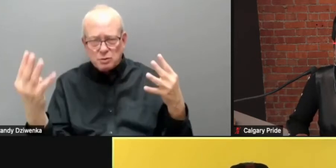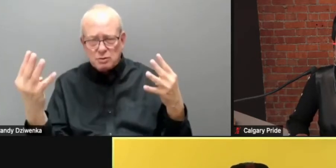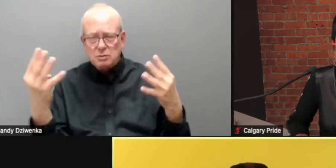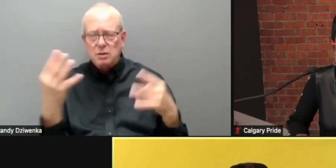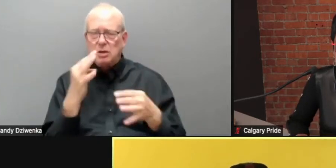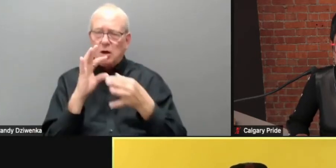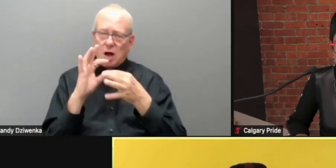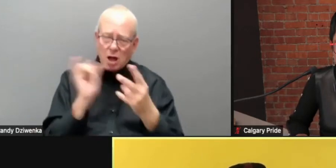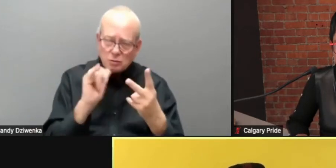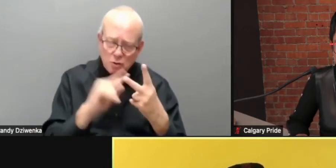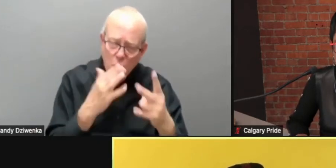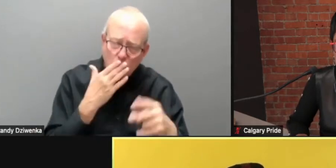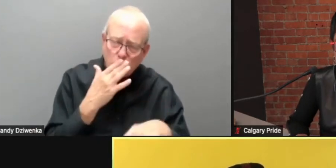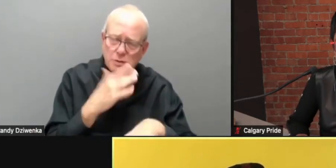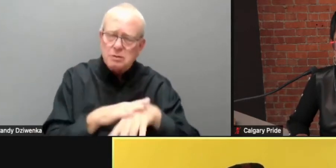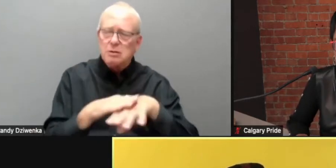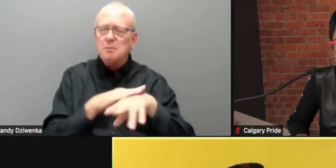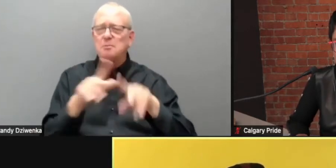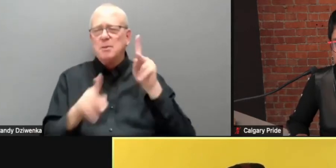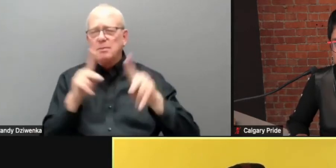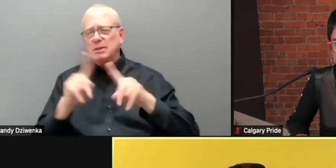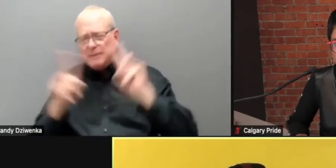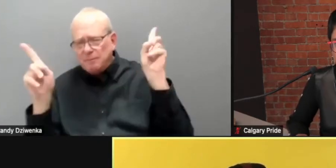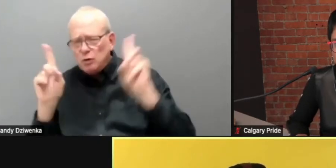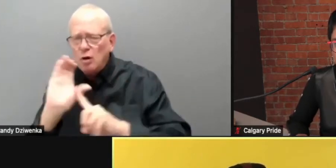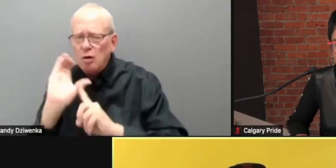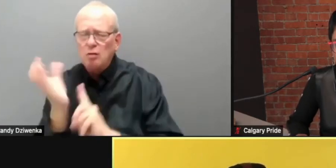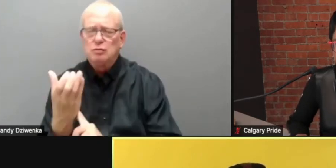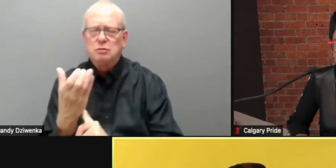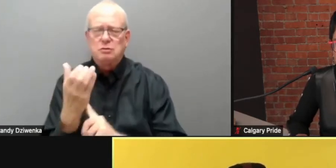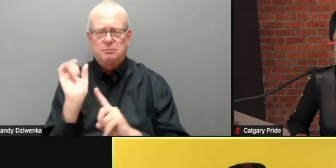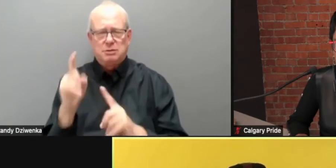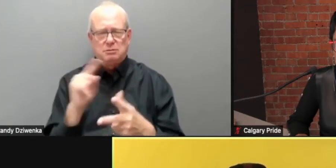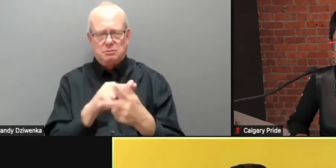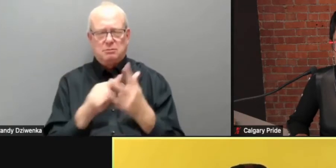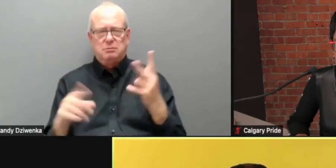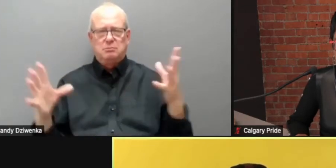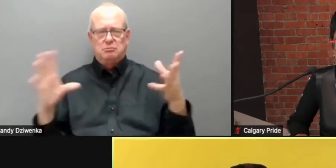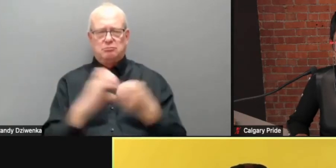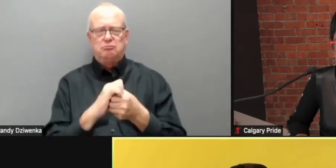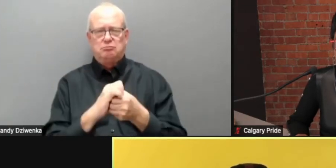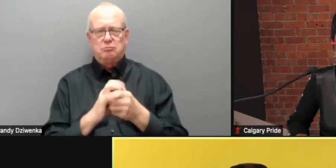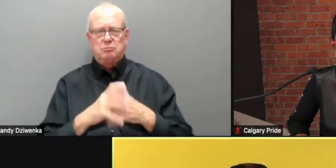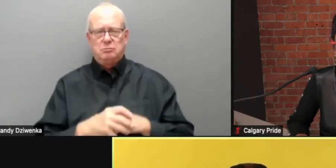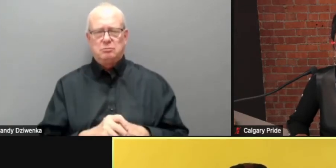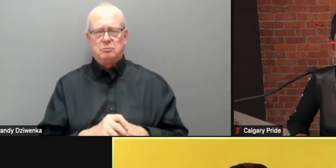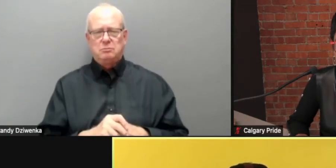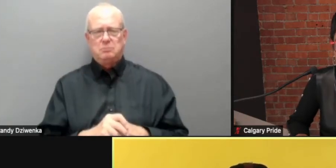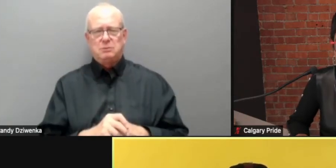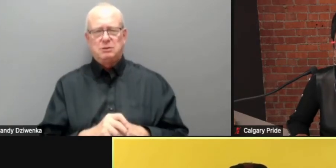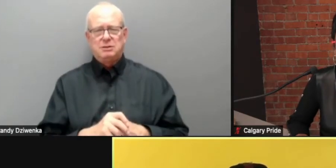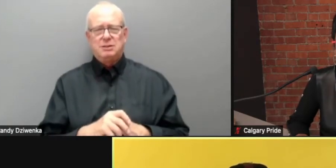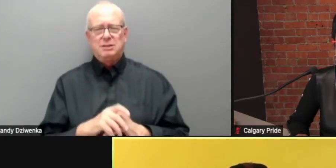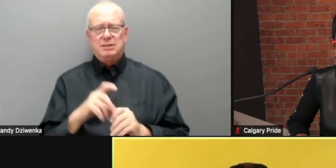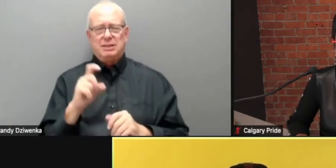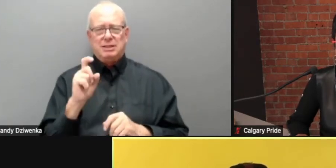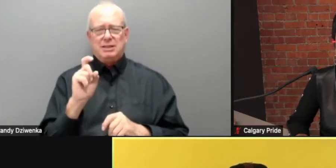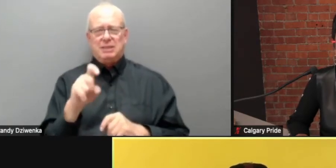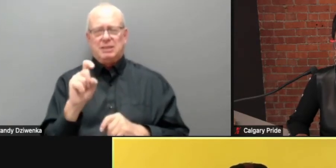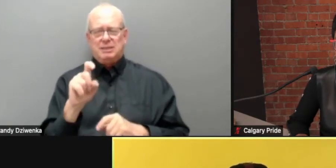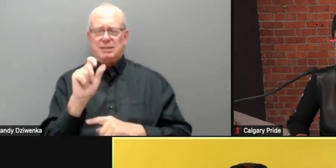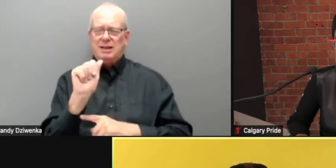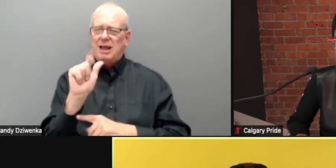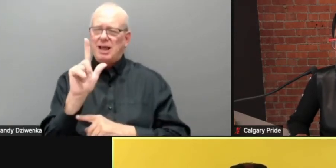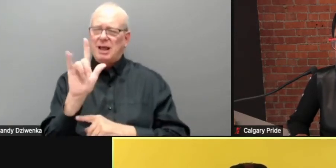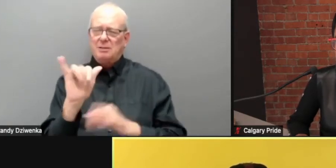See, we need to, as I was telling you in the past, build allyship. I have